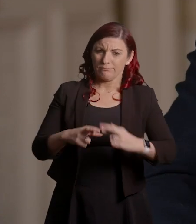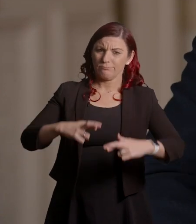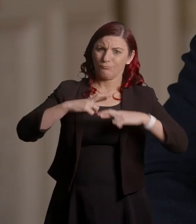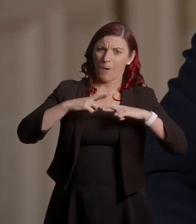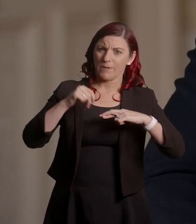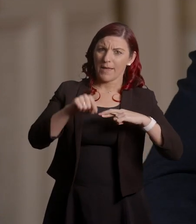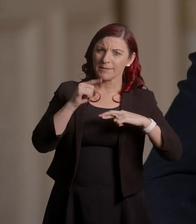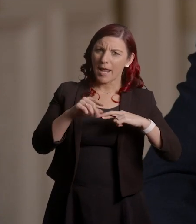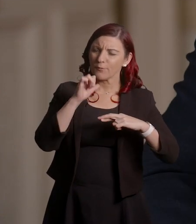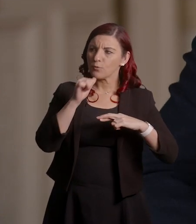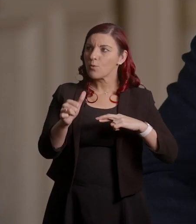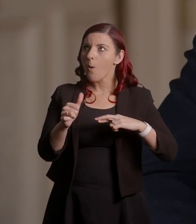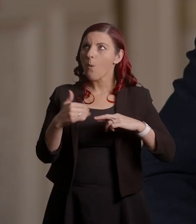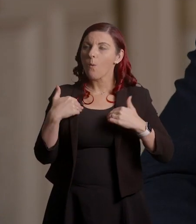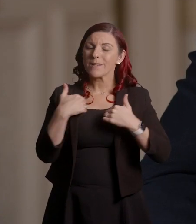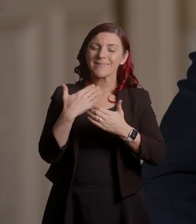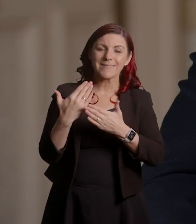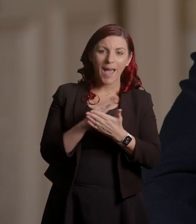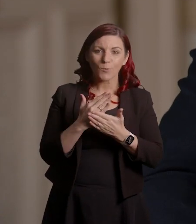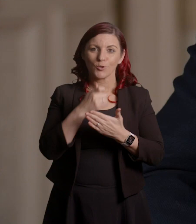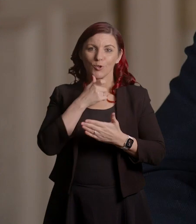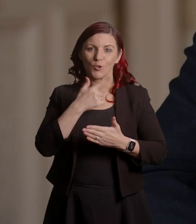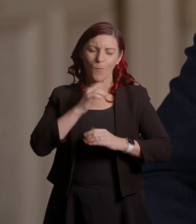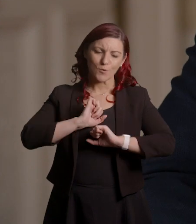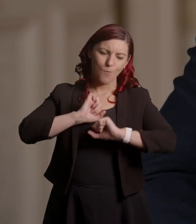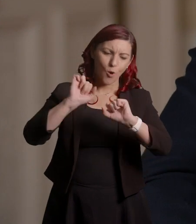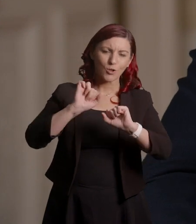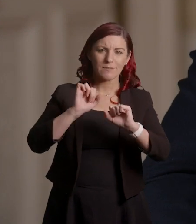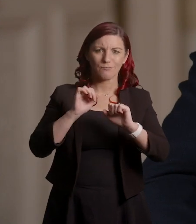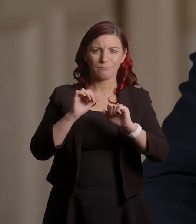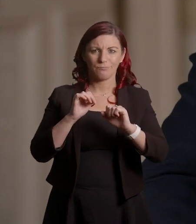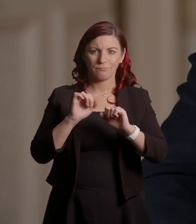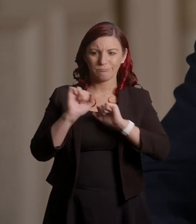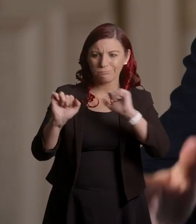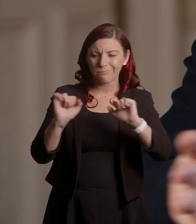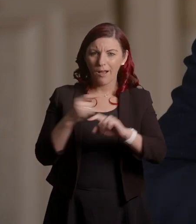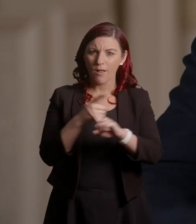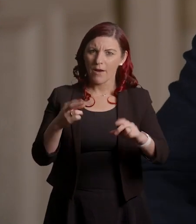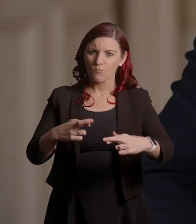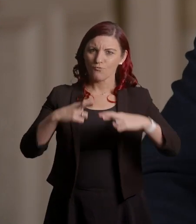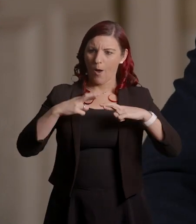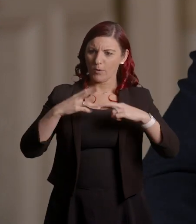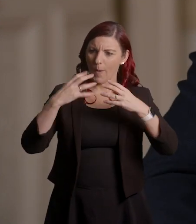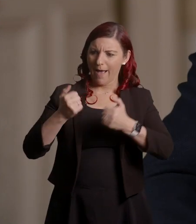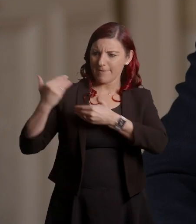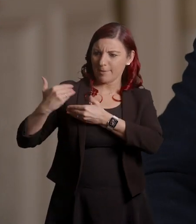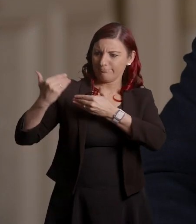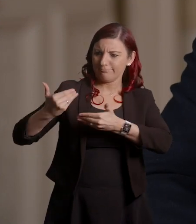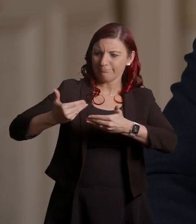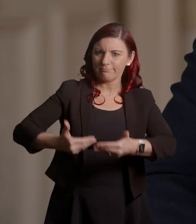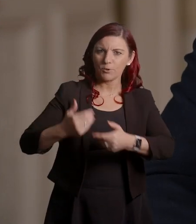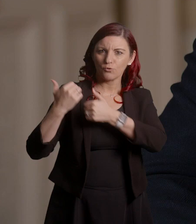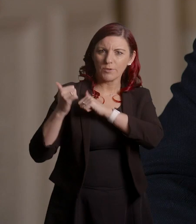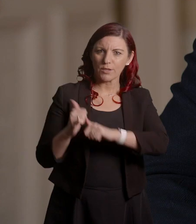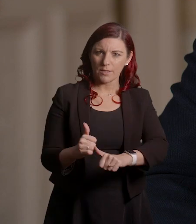and you know, I have no doubt that the Dublin supporters are very proud of the fact that that lineage is there, if you like,